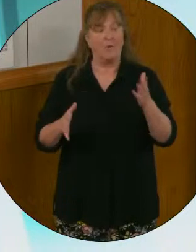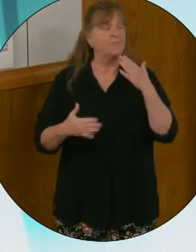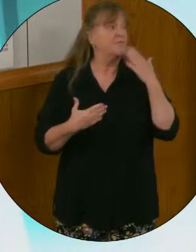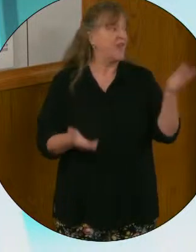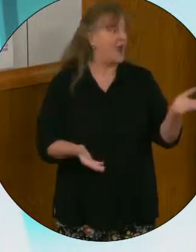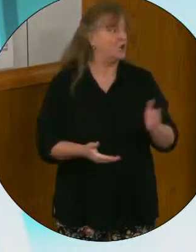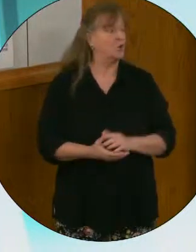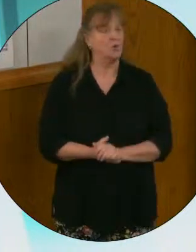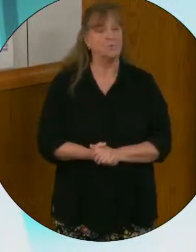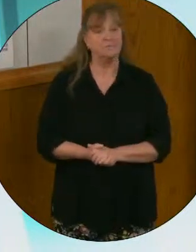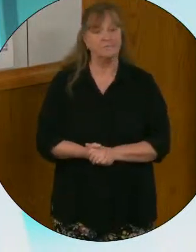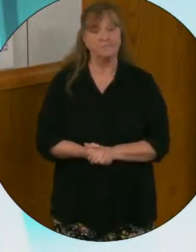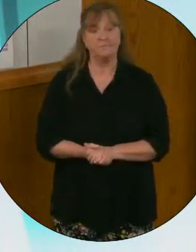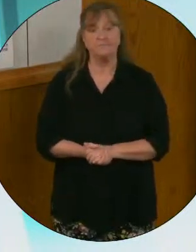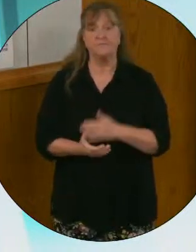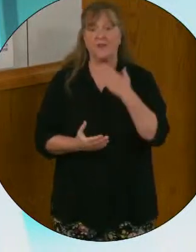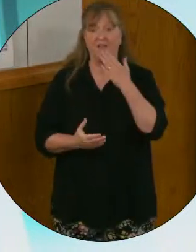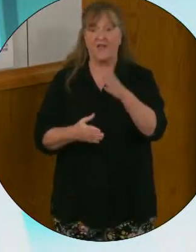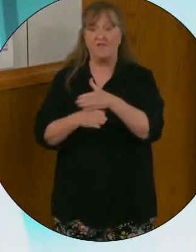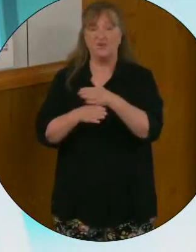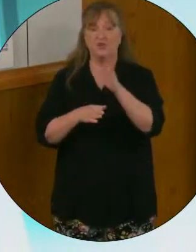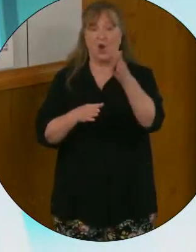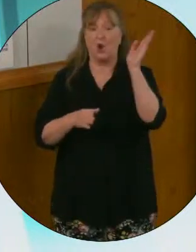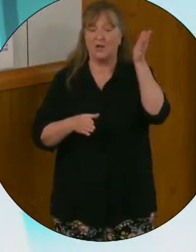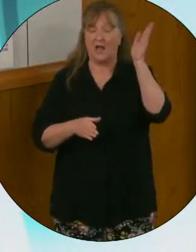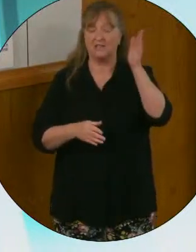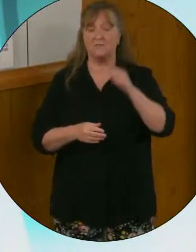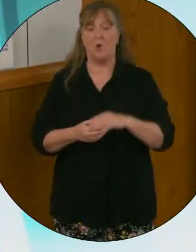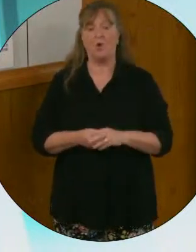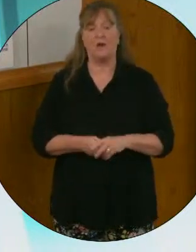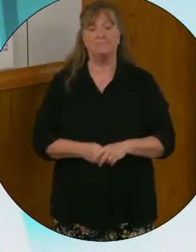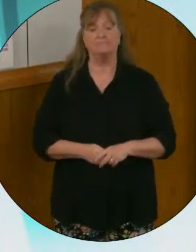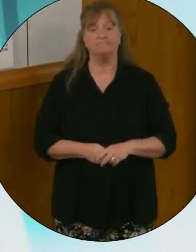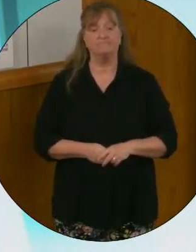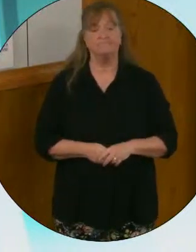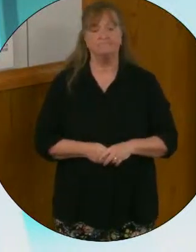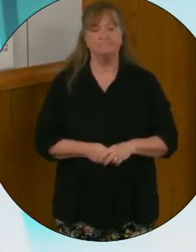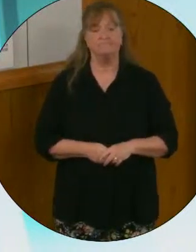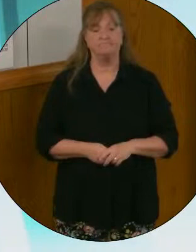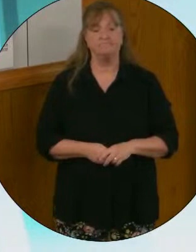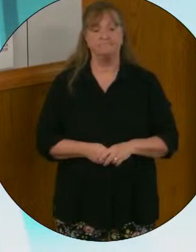Thank you. Thank you for sharing your testimony today, Ms. Pompa.